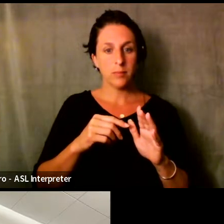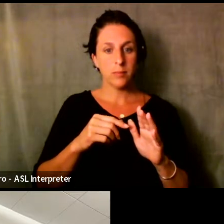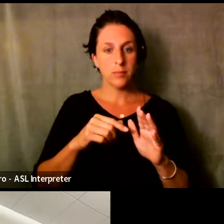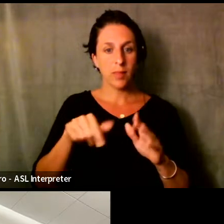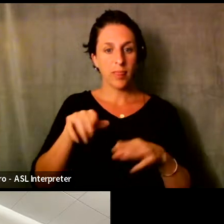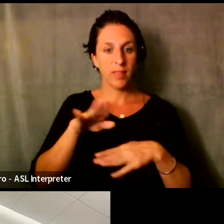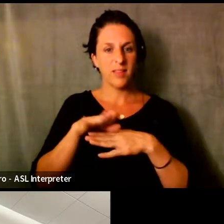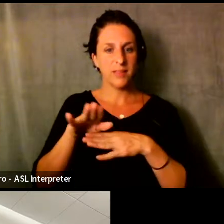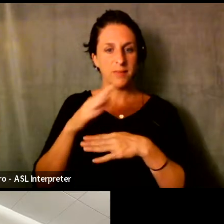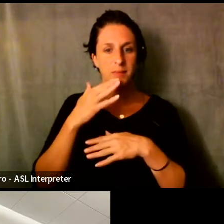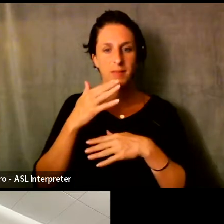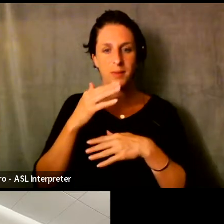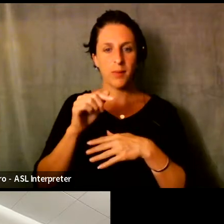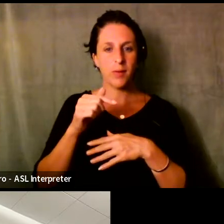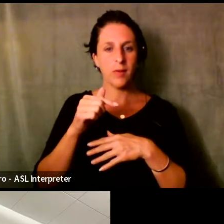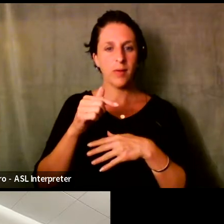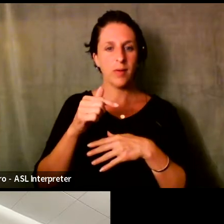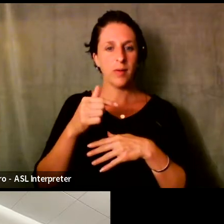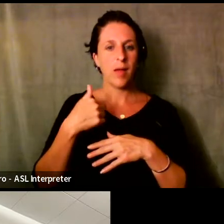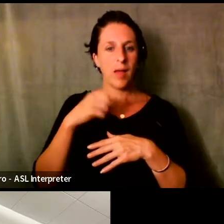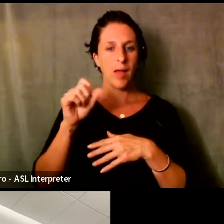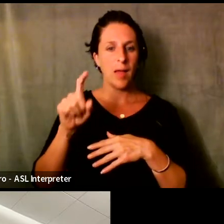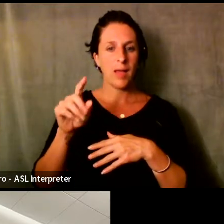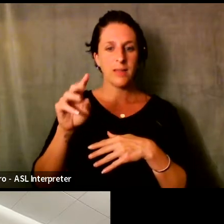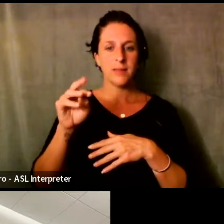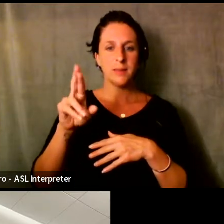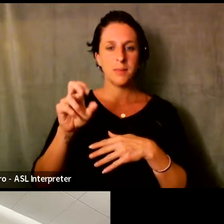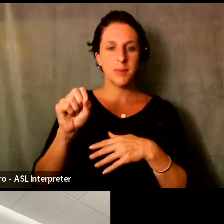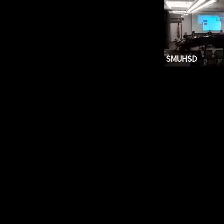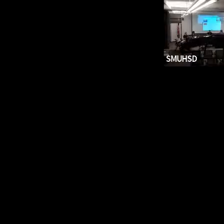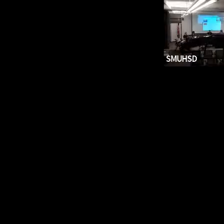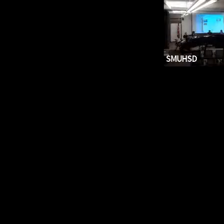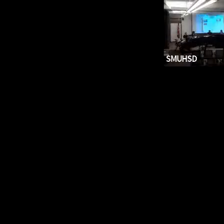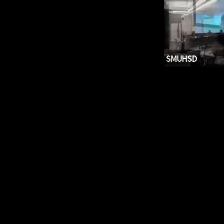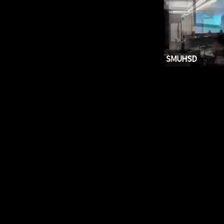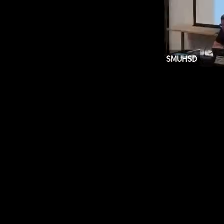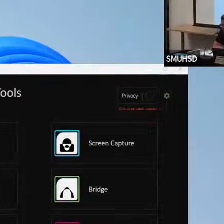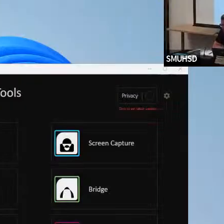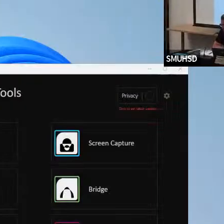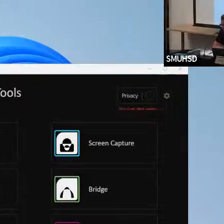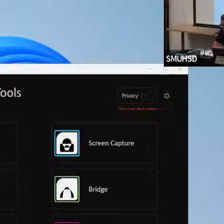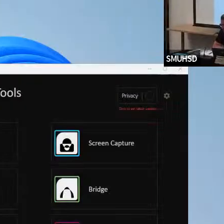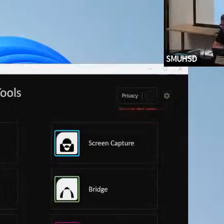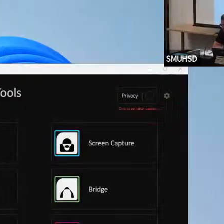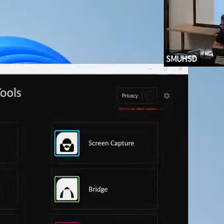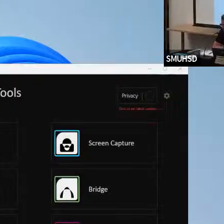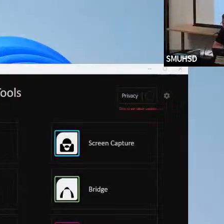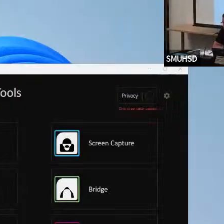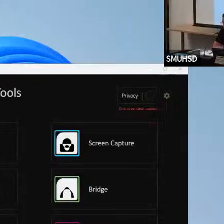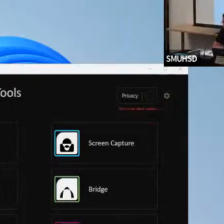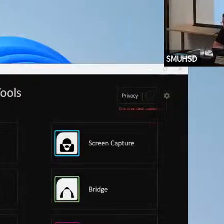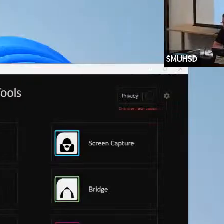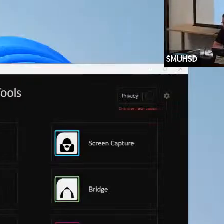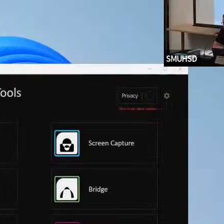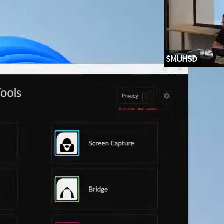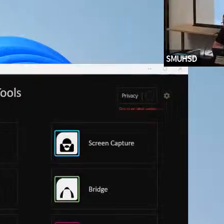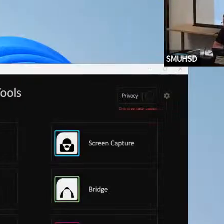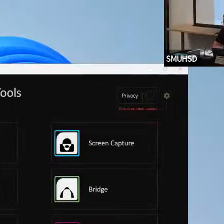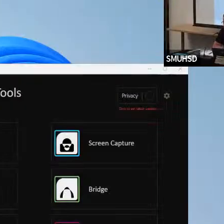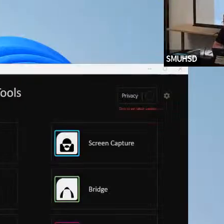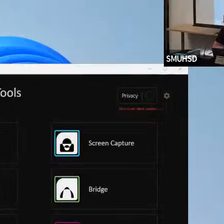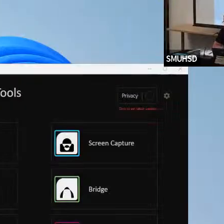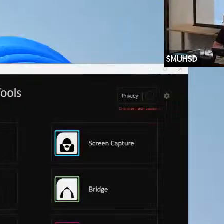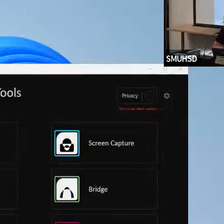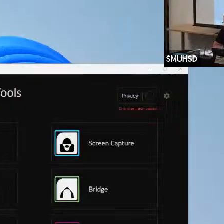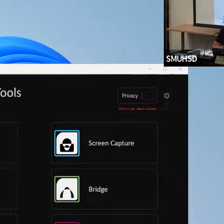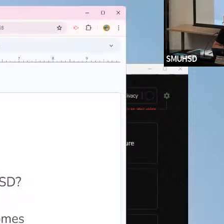asked Mr. Ryan Simmons to come and give an update to the board on our career technical education program.